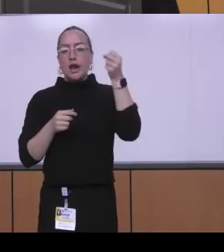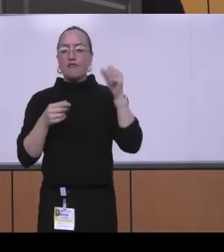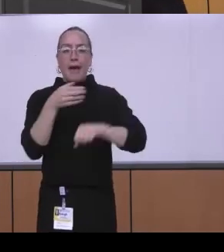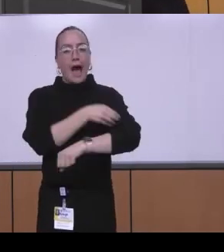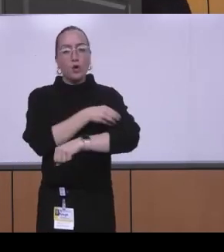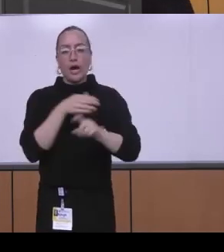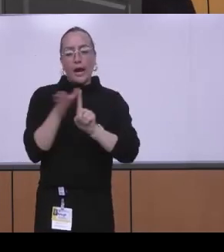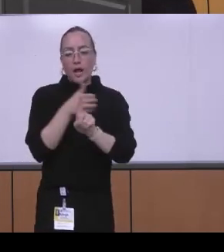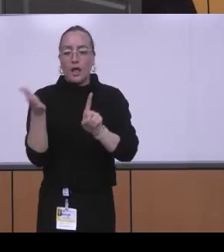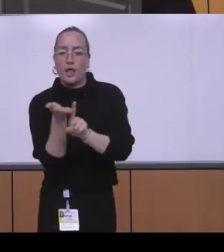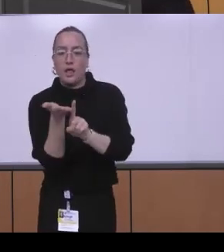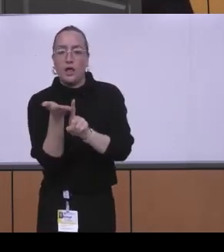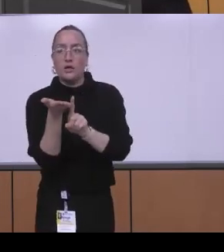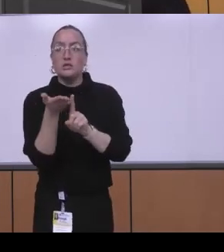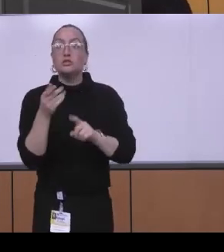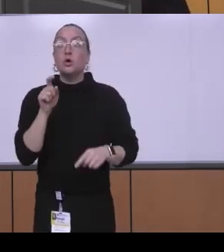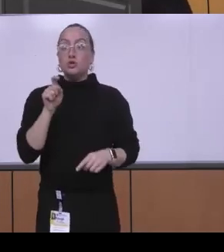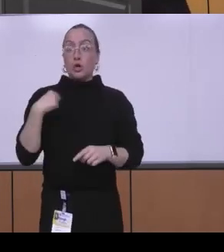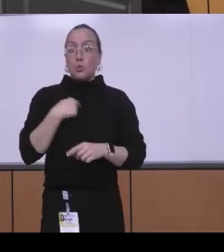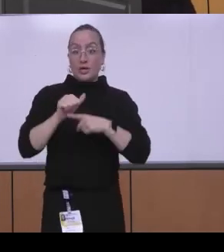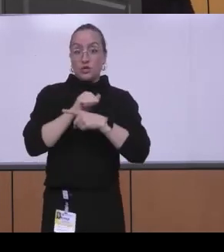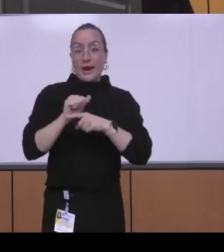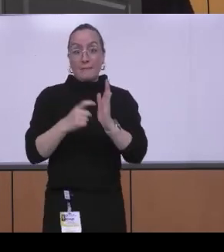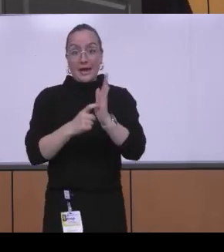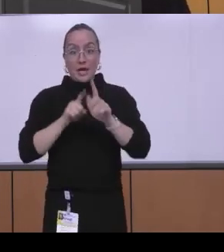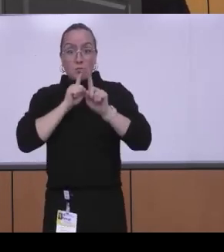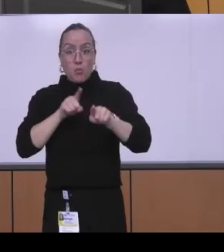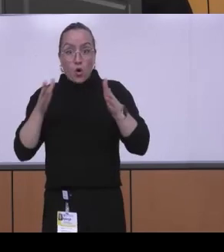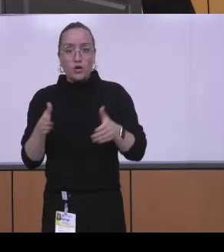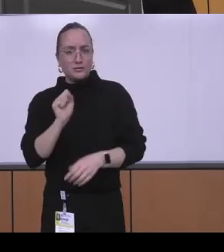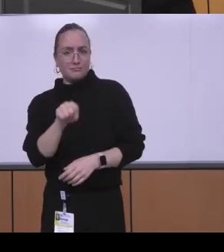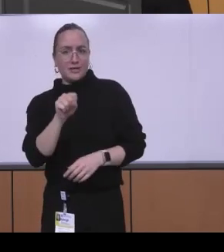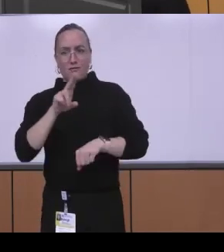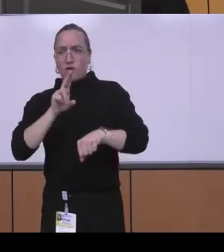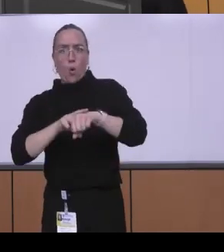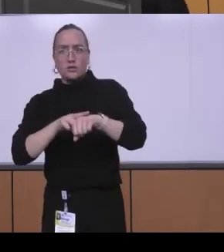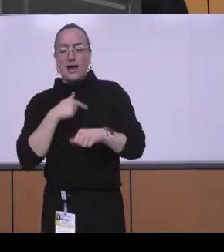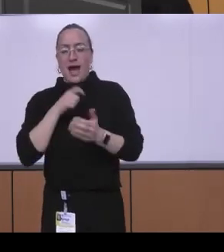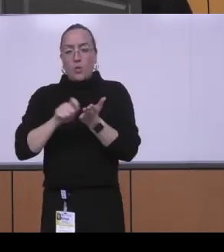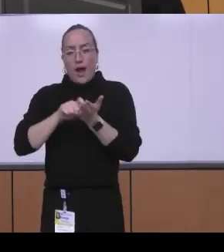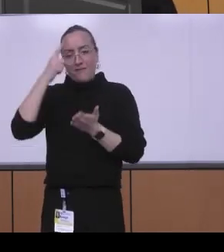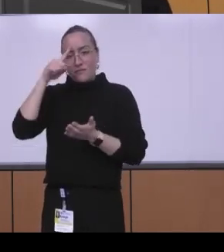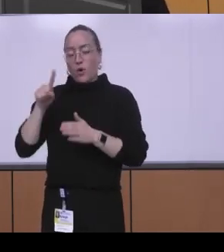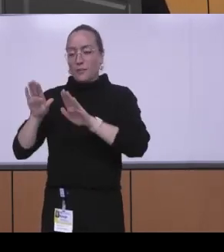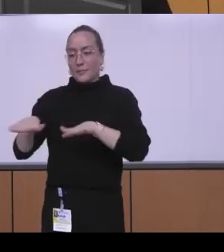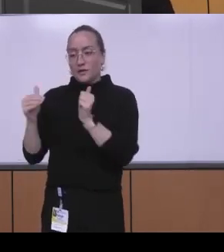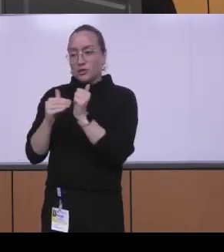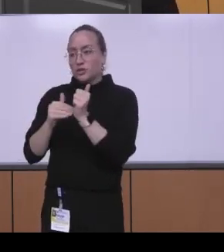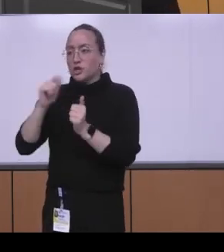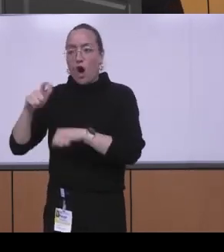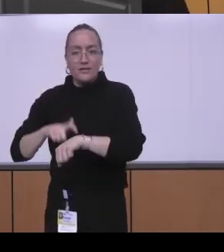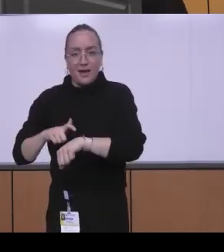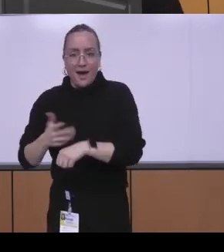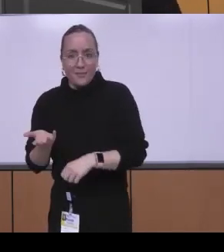I think that we should be training mandated reporters. And I actually have a big commitment to that. I write for pediatricians all the time and try to place articles to think